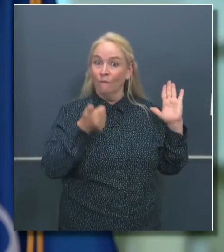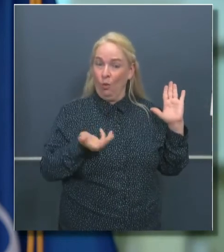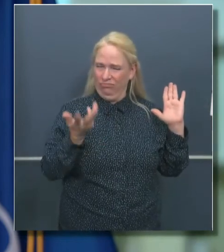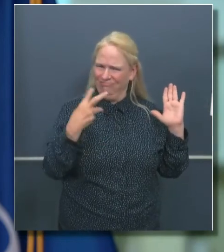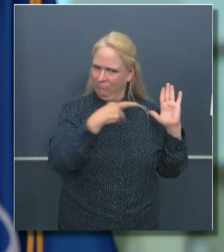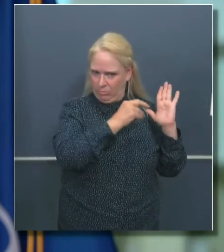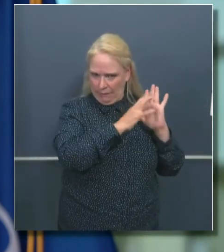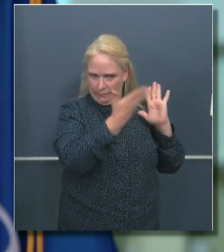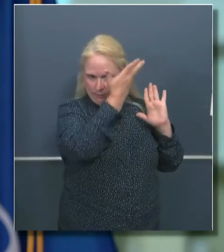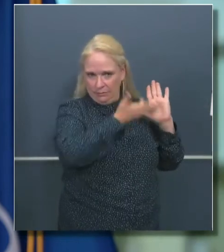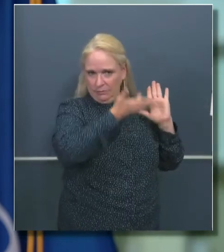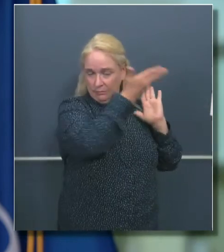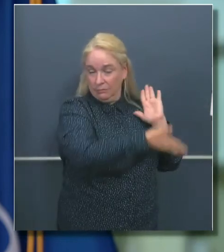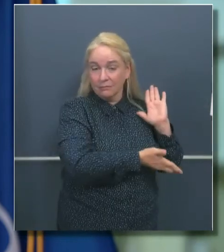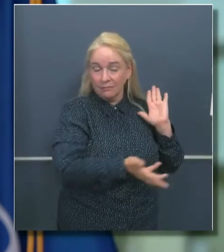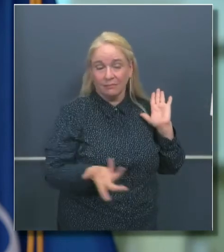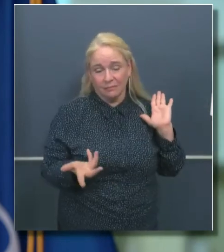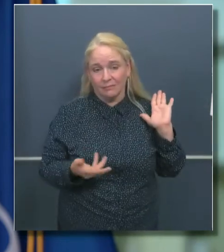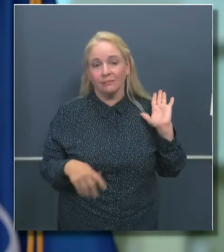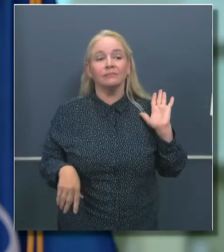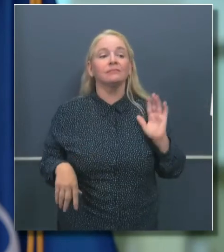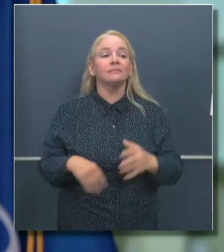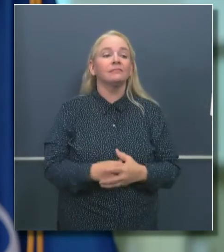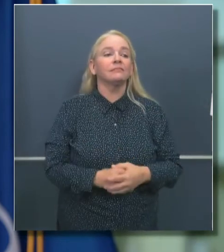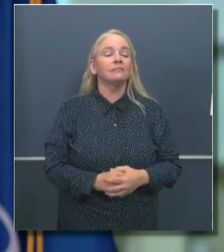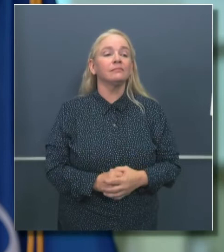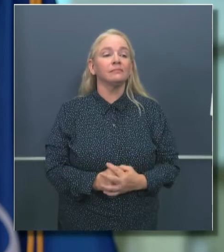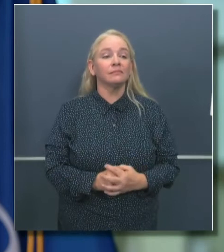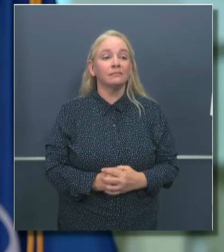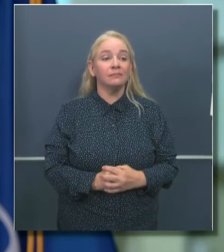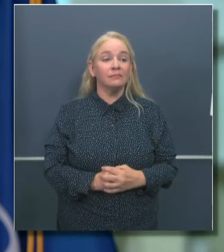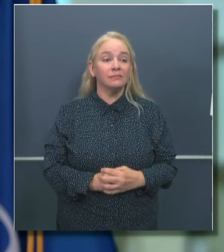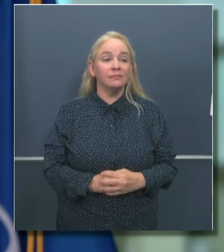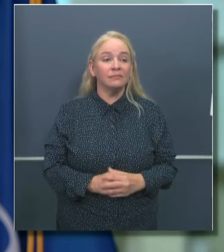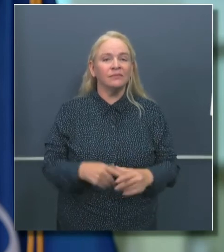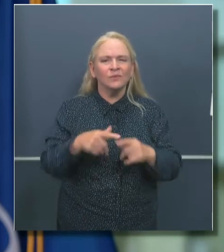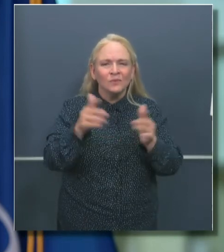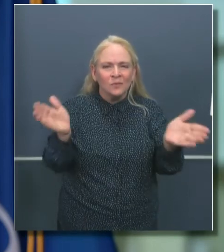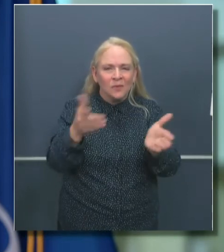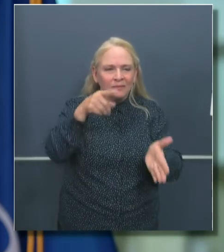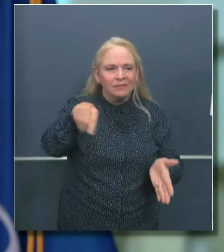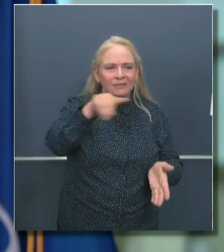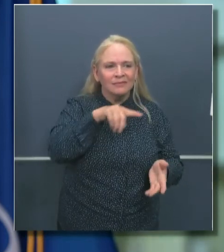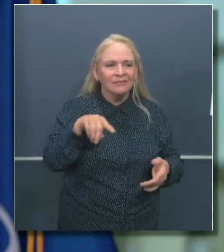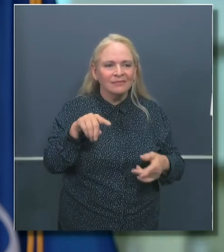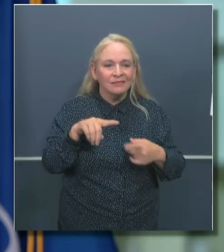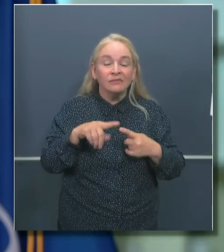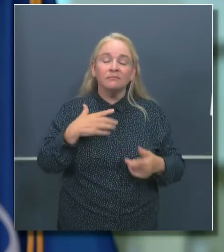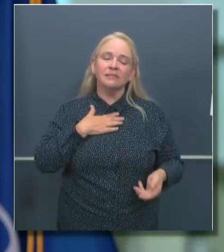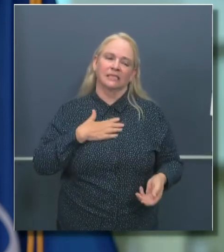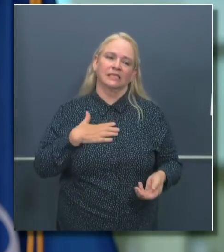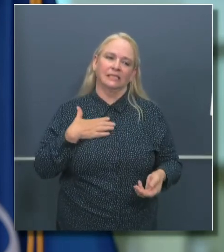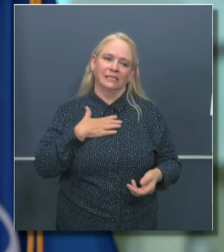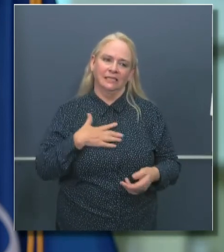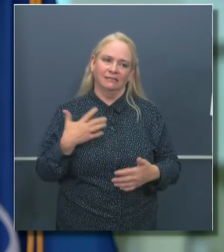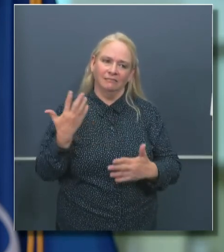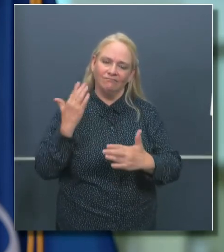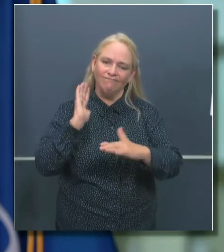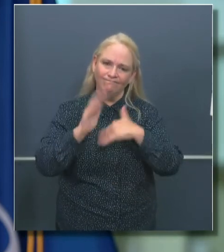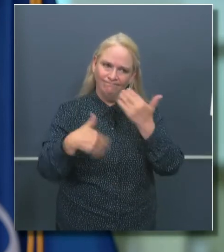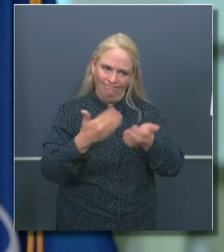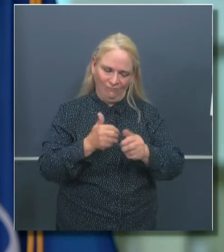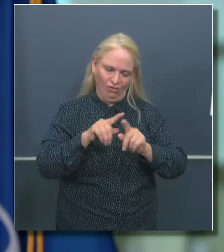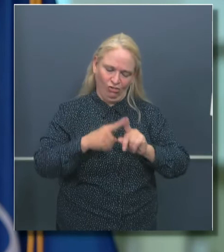provided us this morning to advance the spirit and the letter of the mandate that we announced yesterday that should